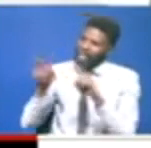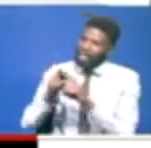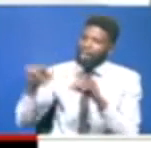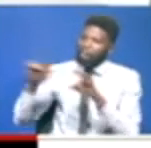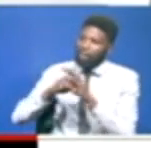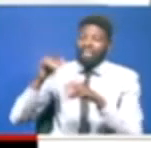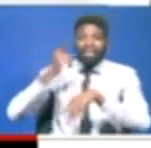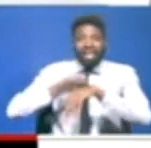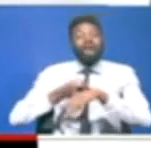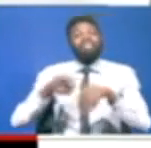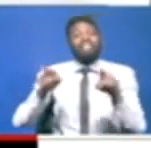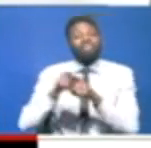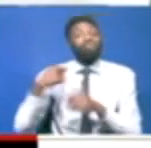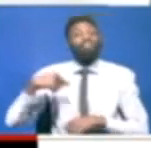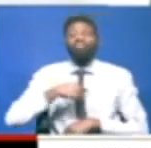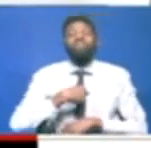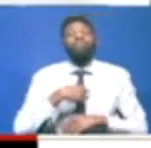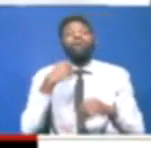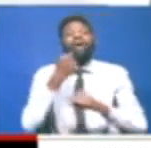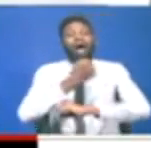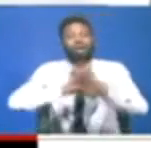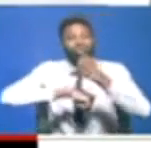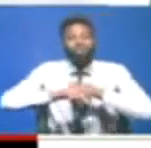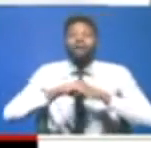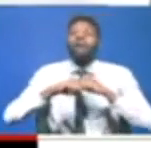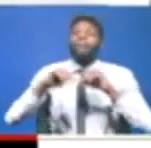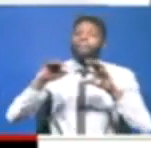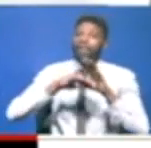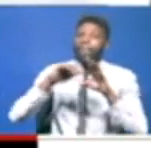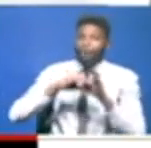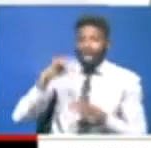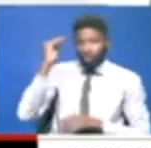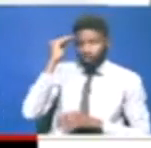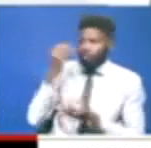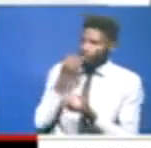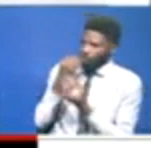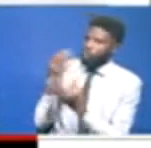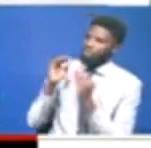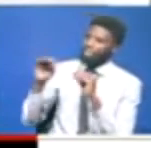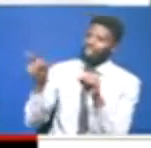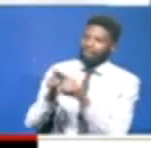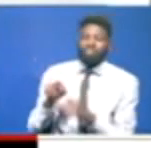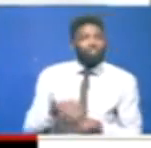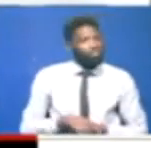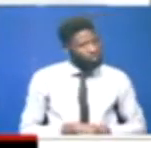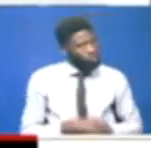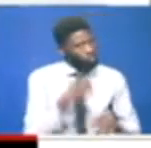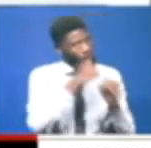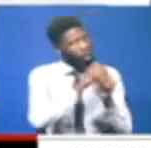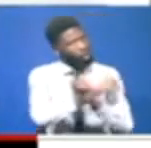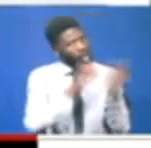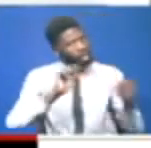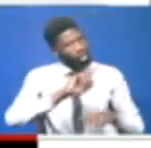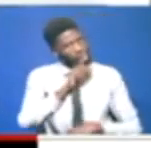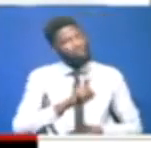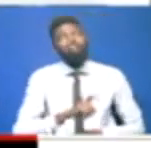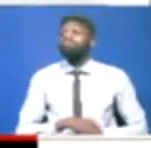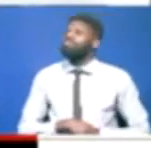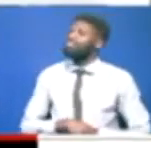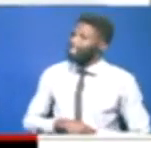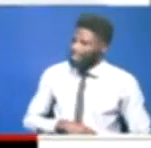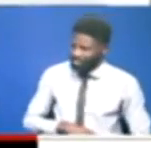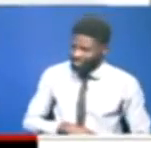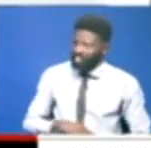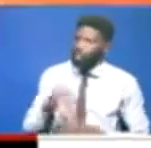to them, that's the kind of communication that we are doing. Mm-hmm. Yeah, is it working? It is working. How? It is working